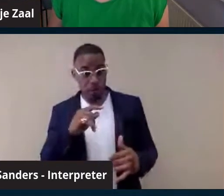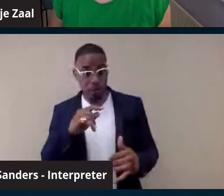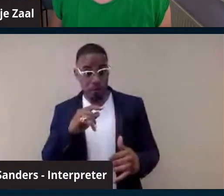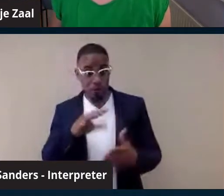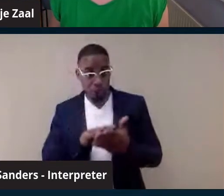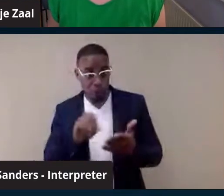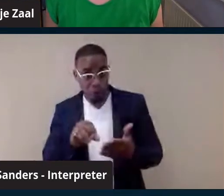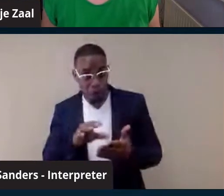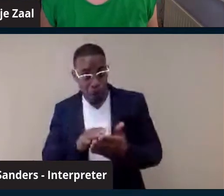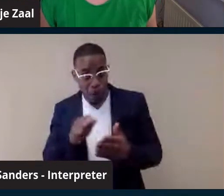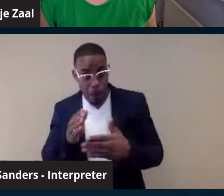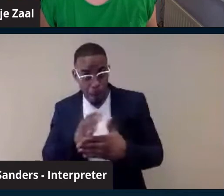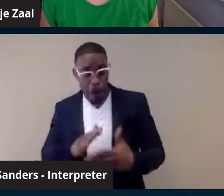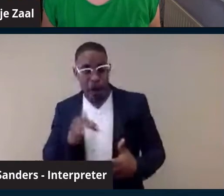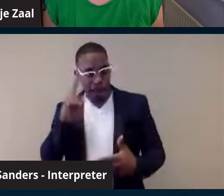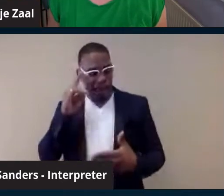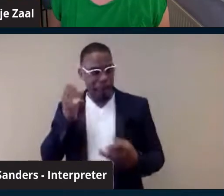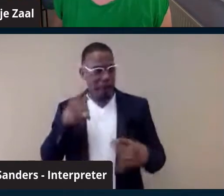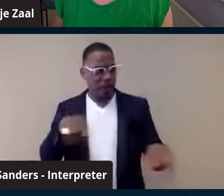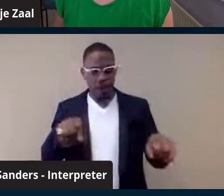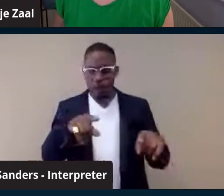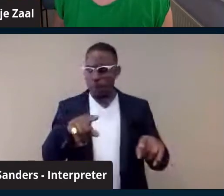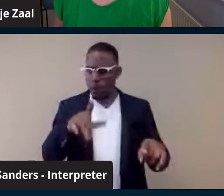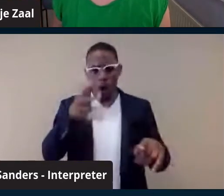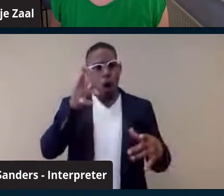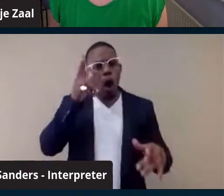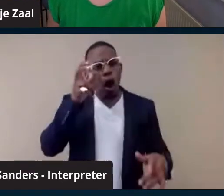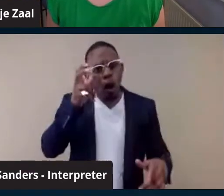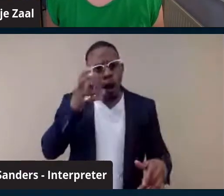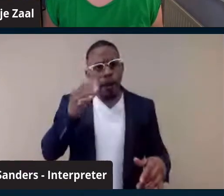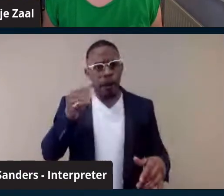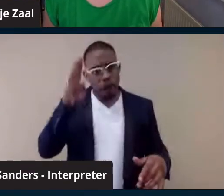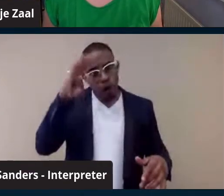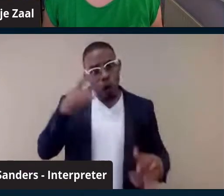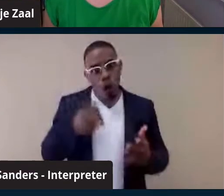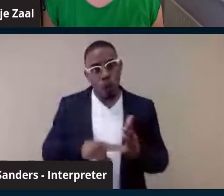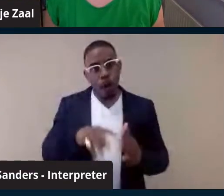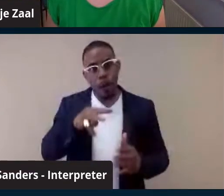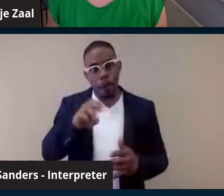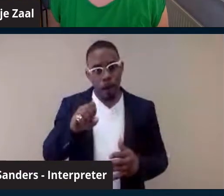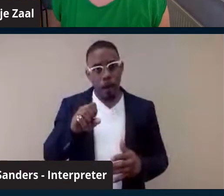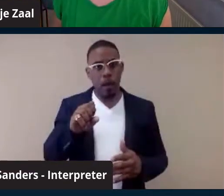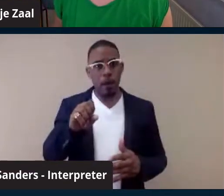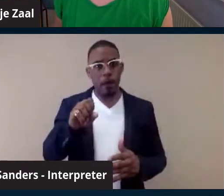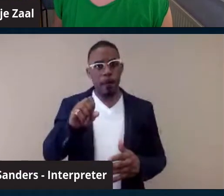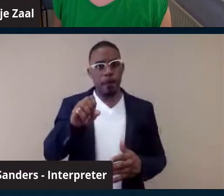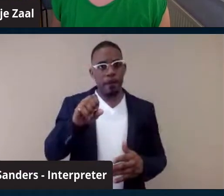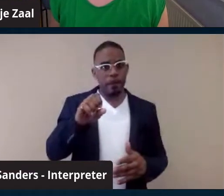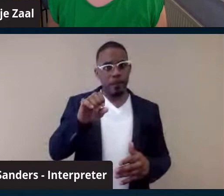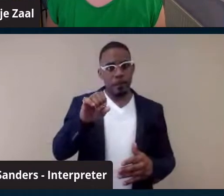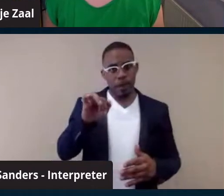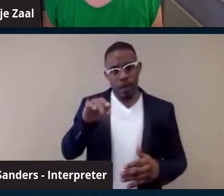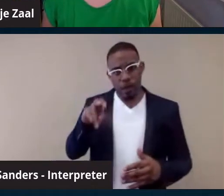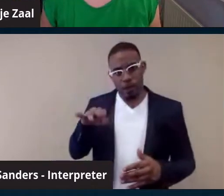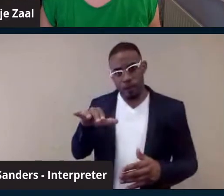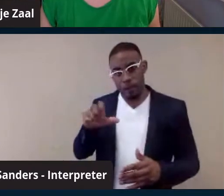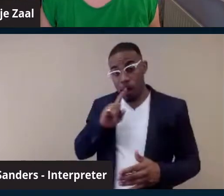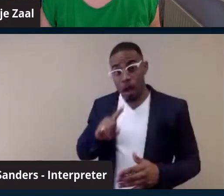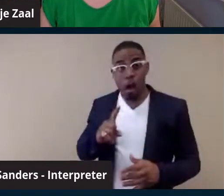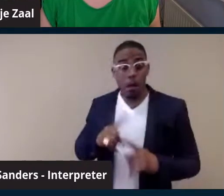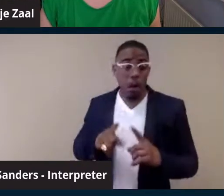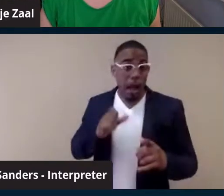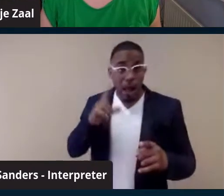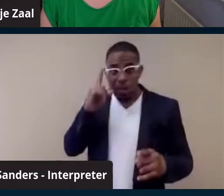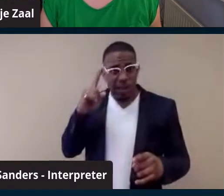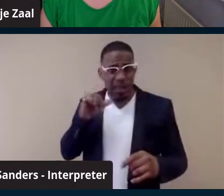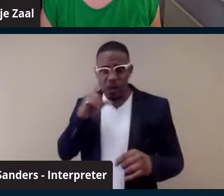and I think many of our viewers heard and know what Microsoft MVPs are. But I don't think